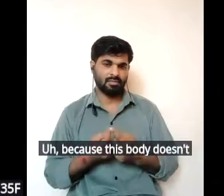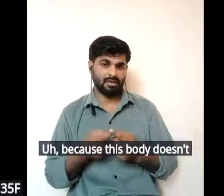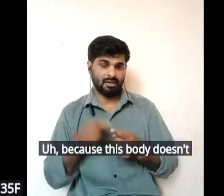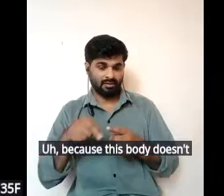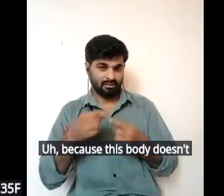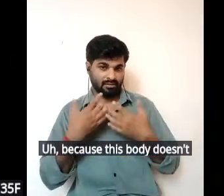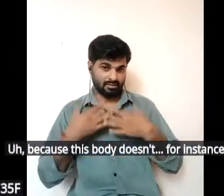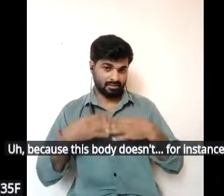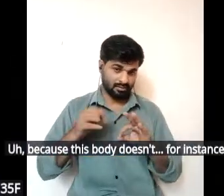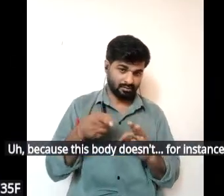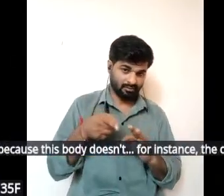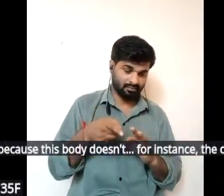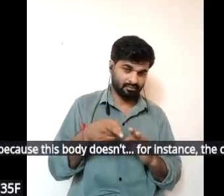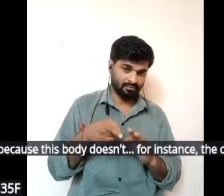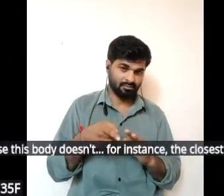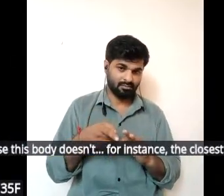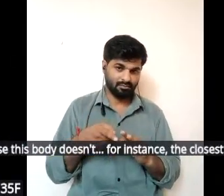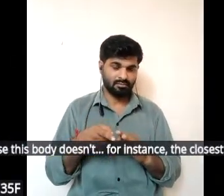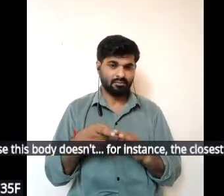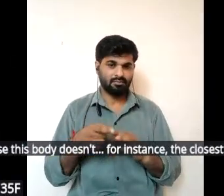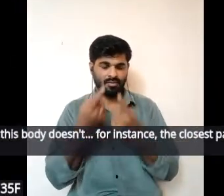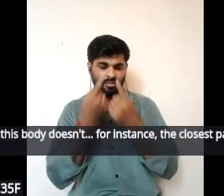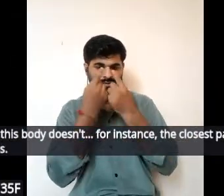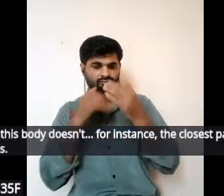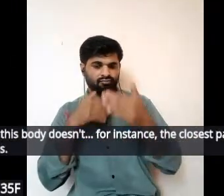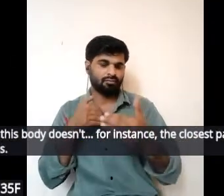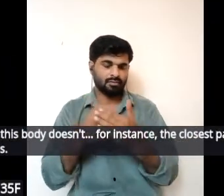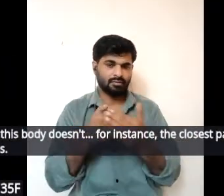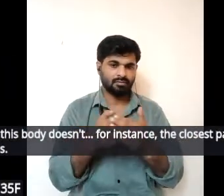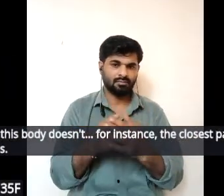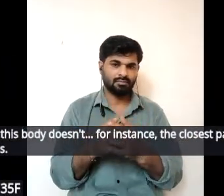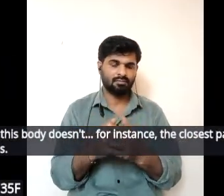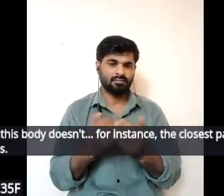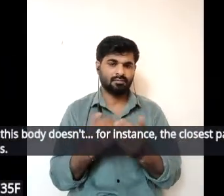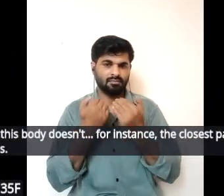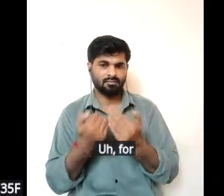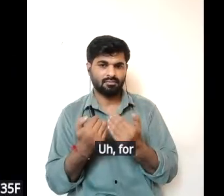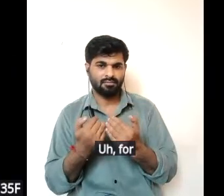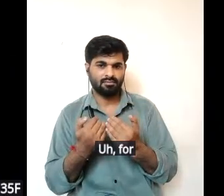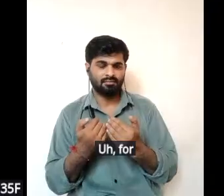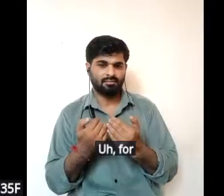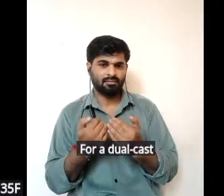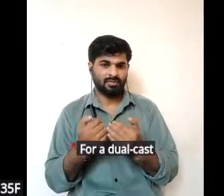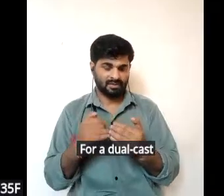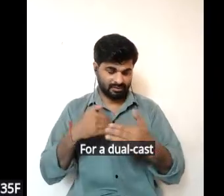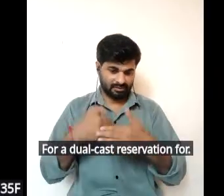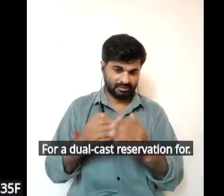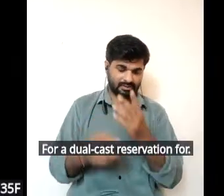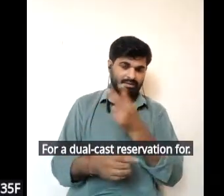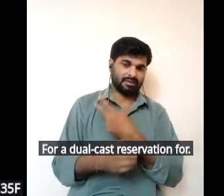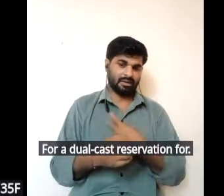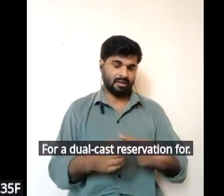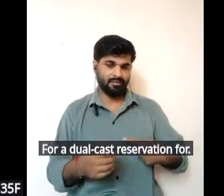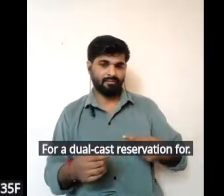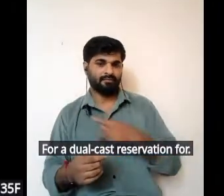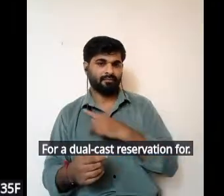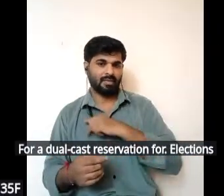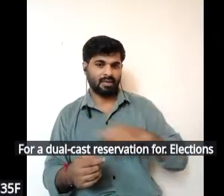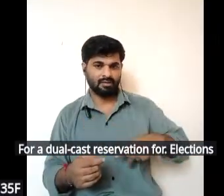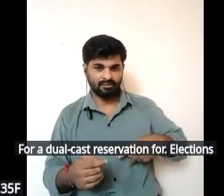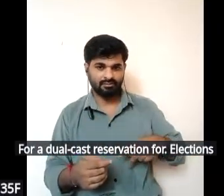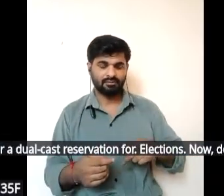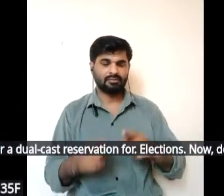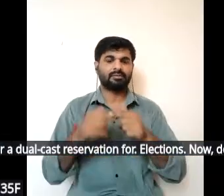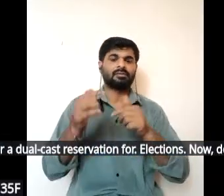for instance, the closest parallel that we have to this is for scheduled caste reservation for elections. Now,